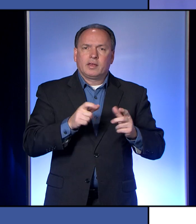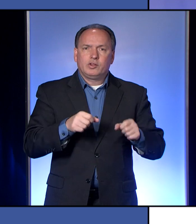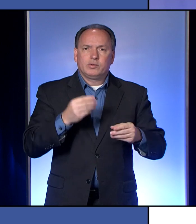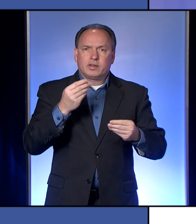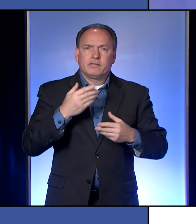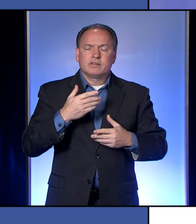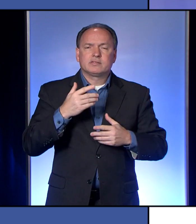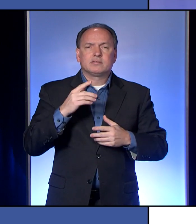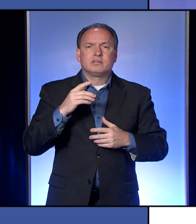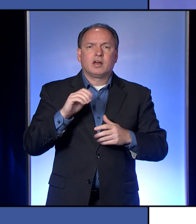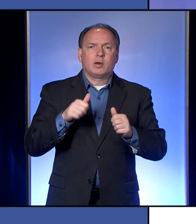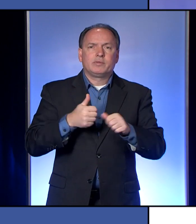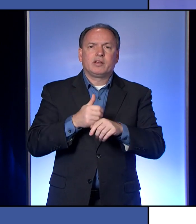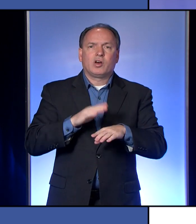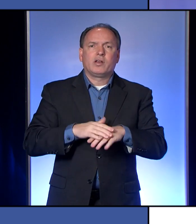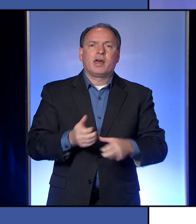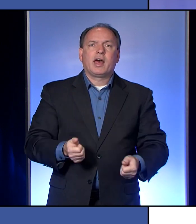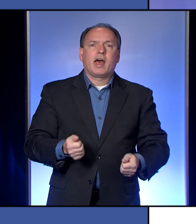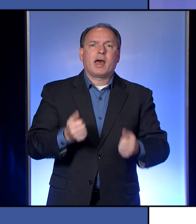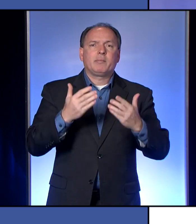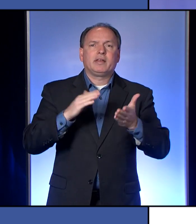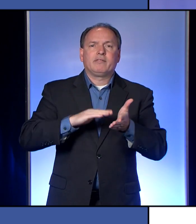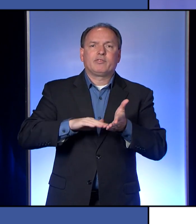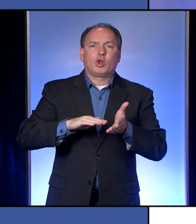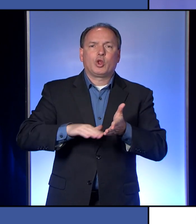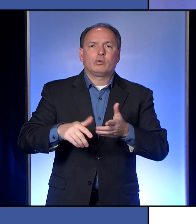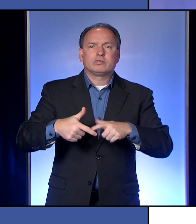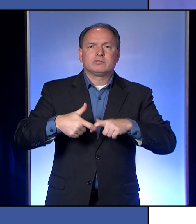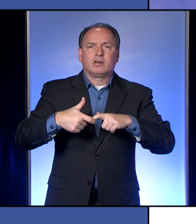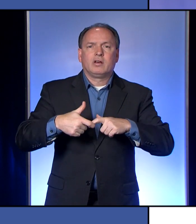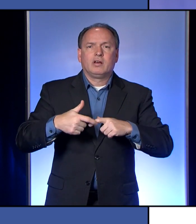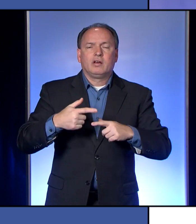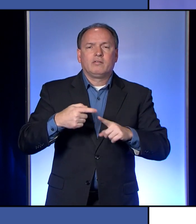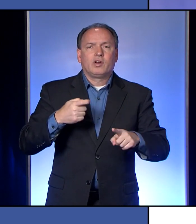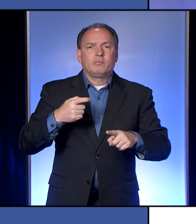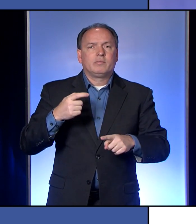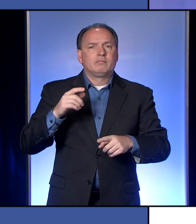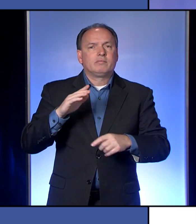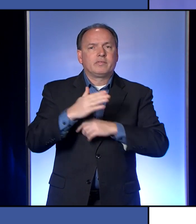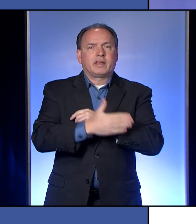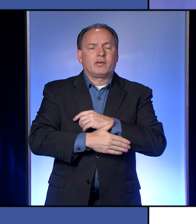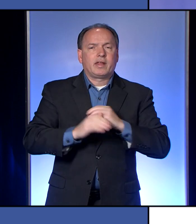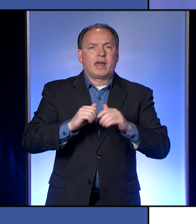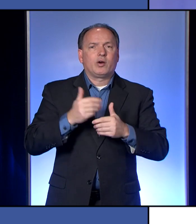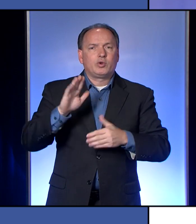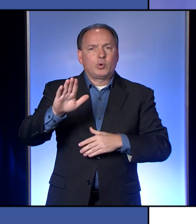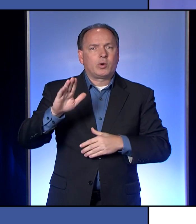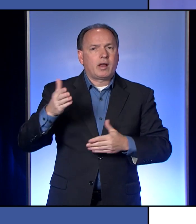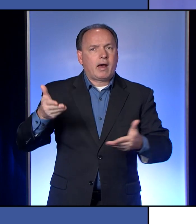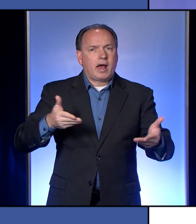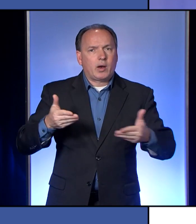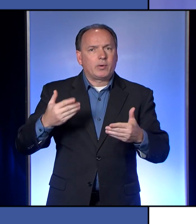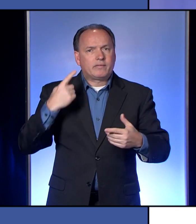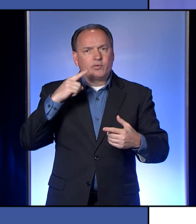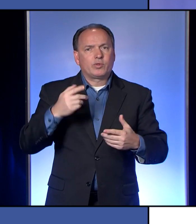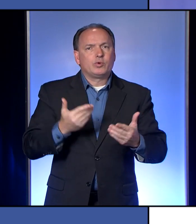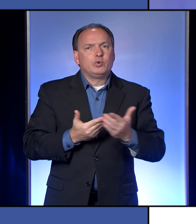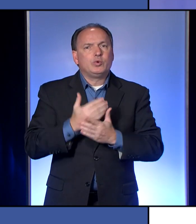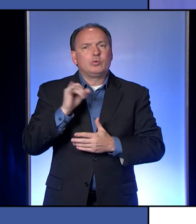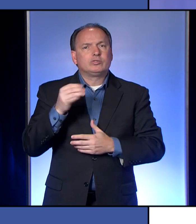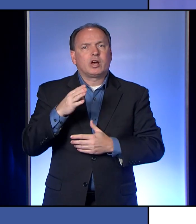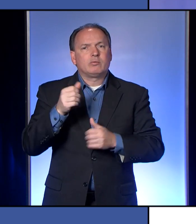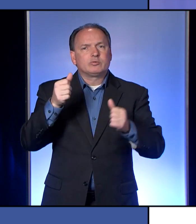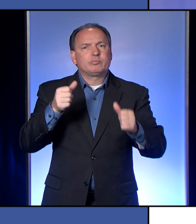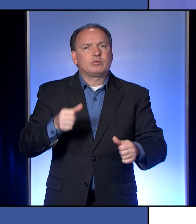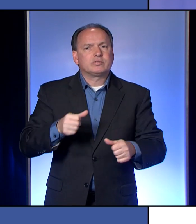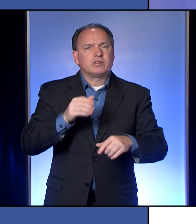status update on number of furloughs from the county, and also how the hiring is going for some of the new jobs that you had